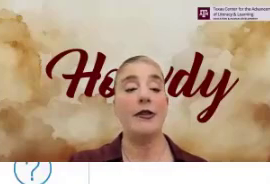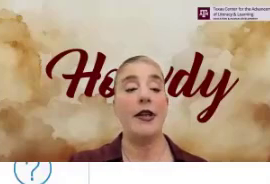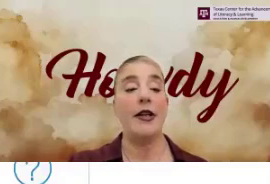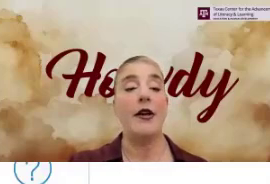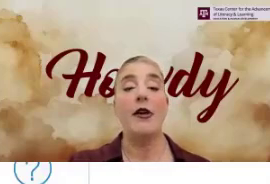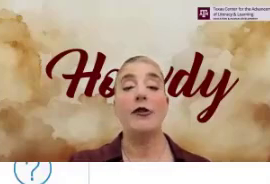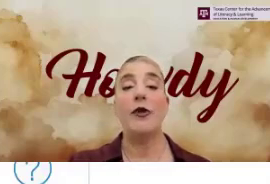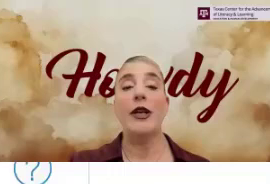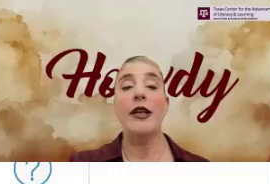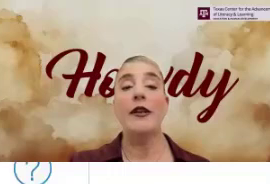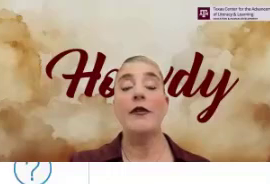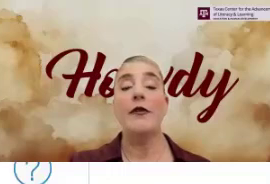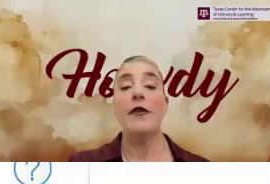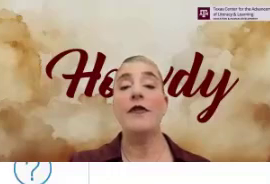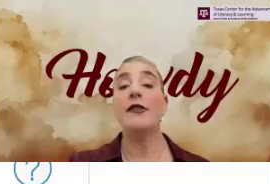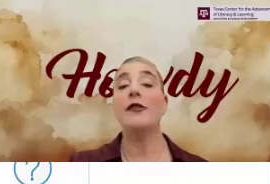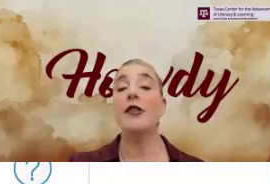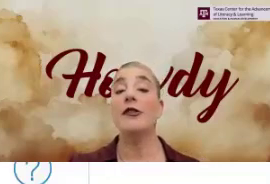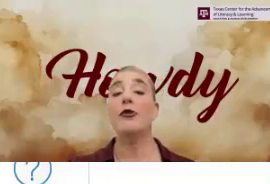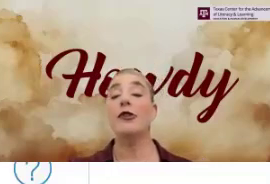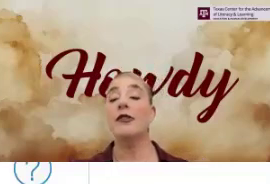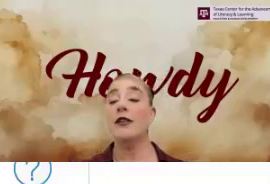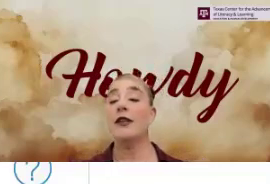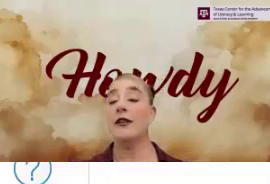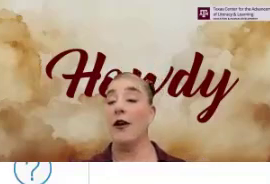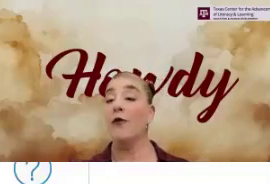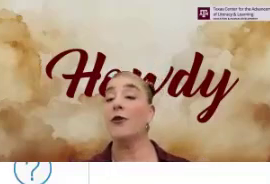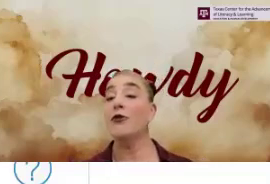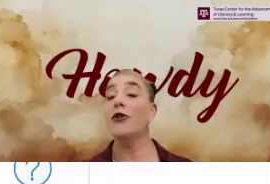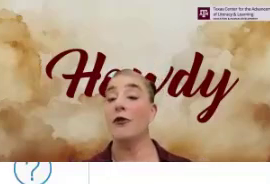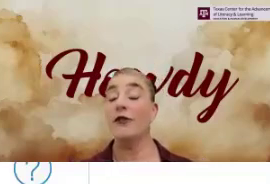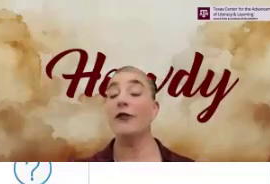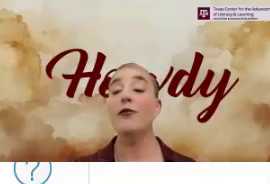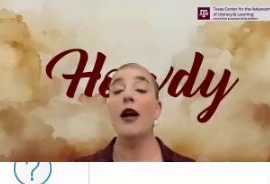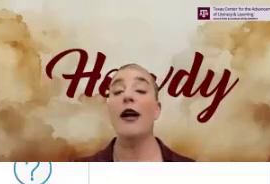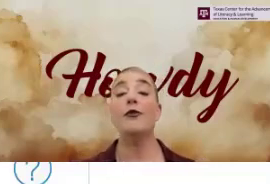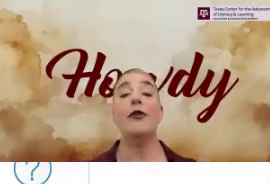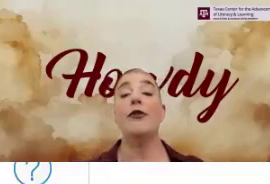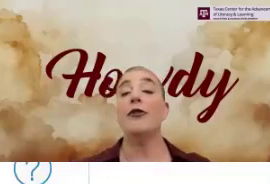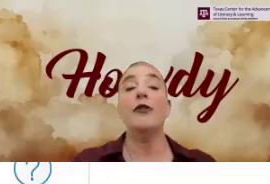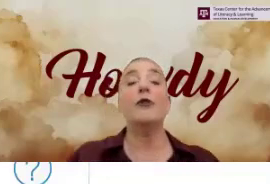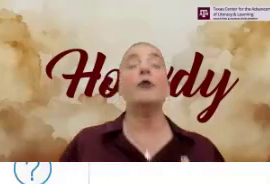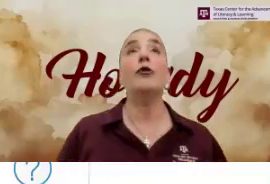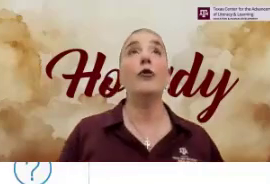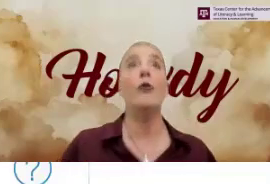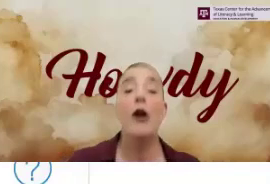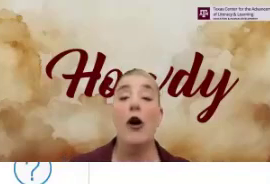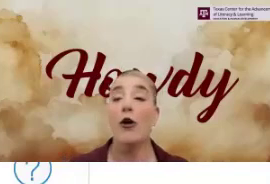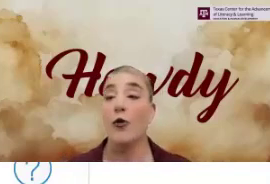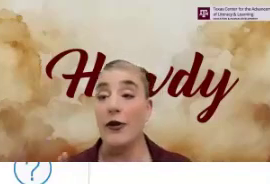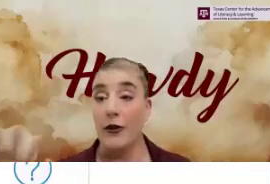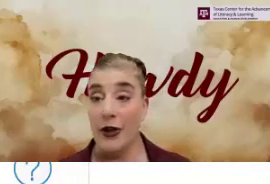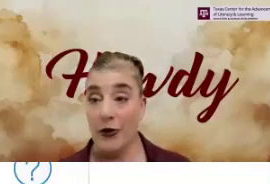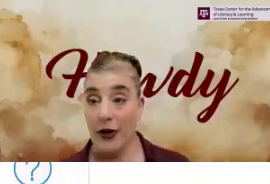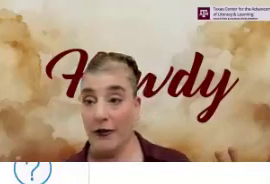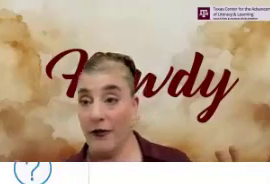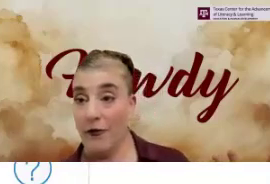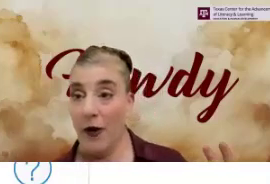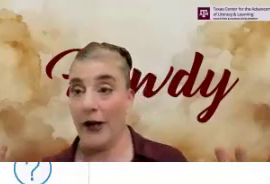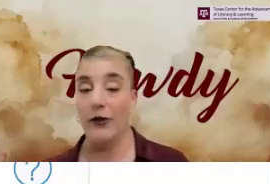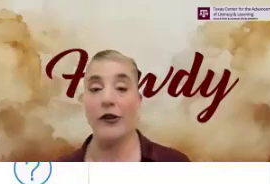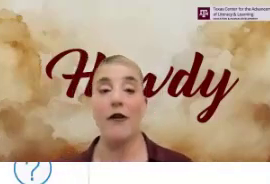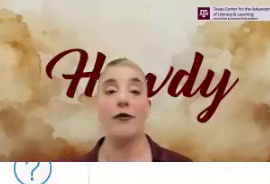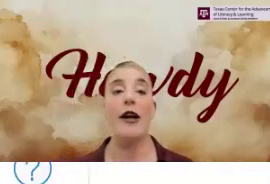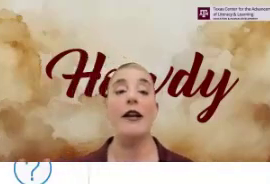And let me see. So this Christy can help you too. This applies whether you're in Google or whether you're